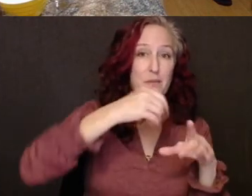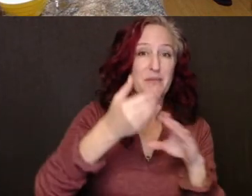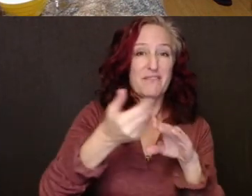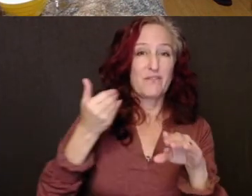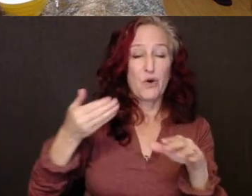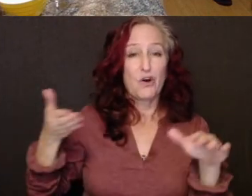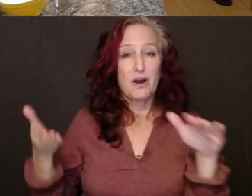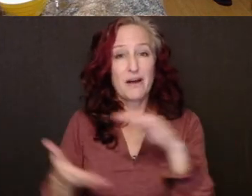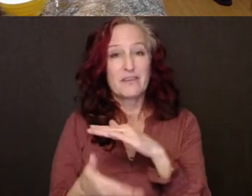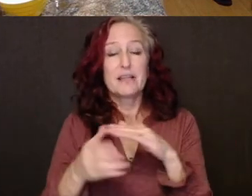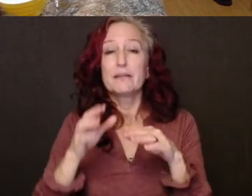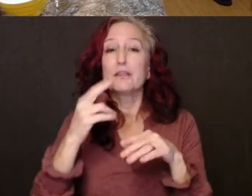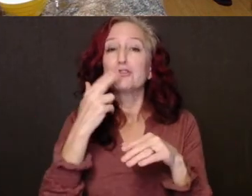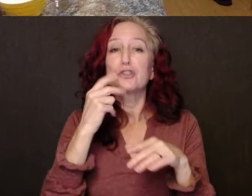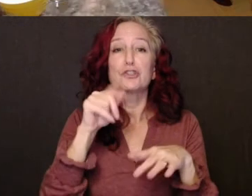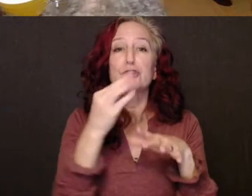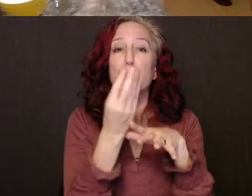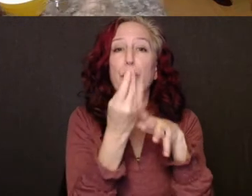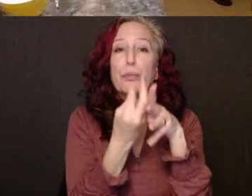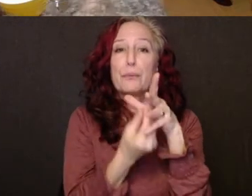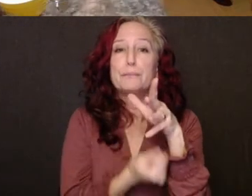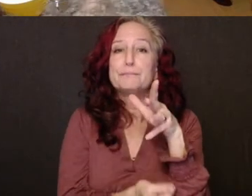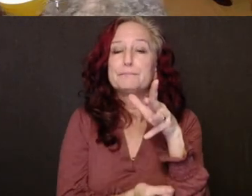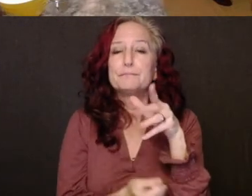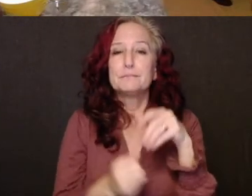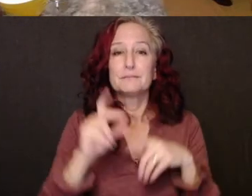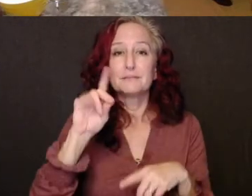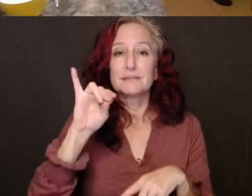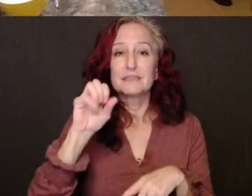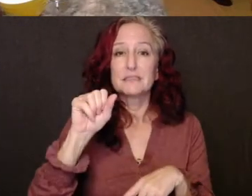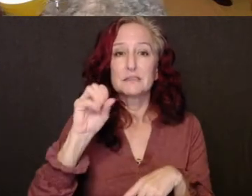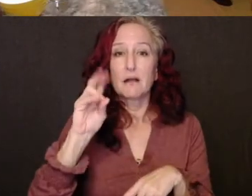trick. Yeah. So I actually tried this